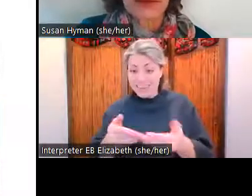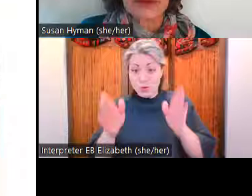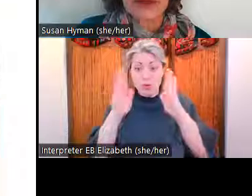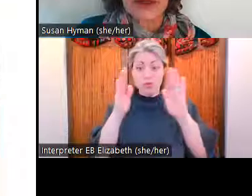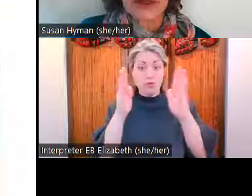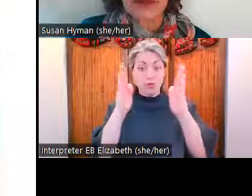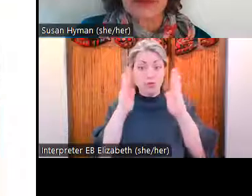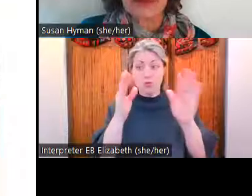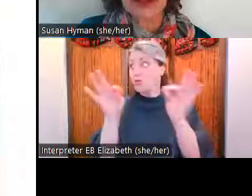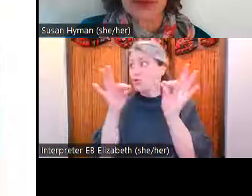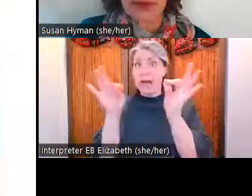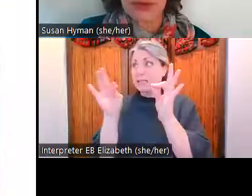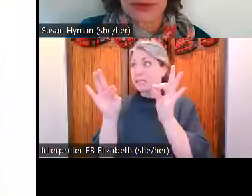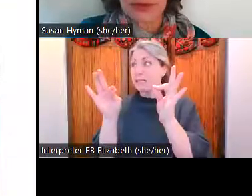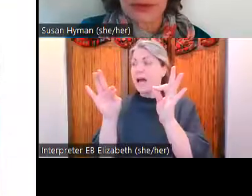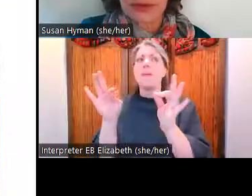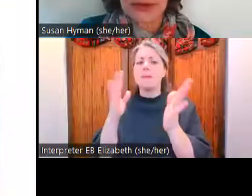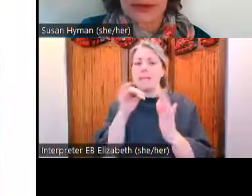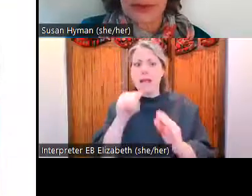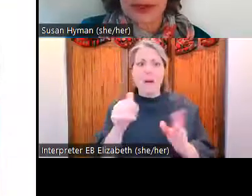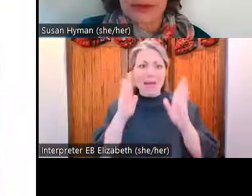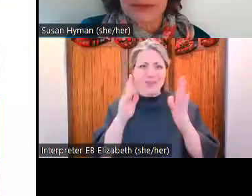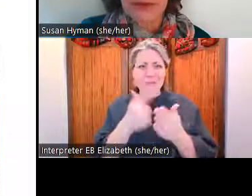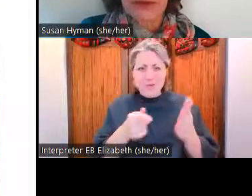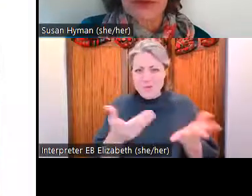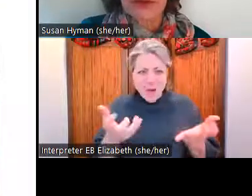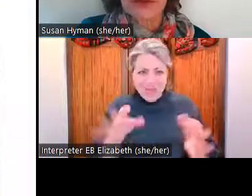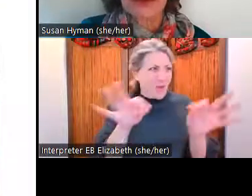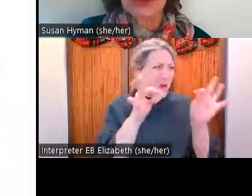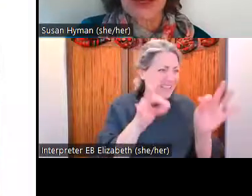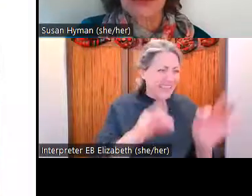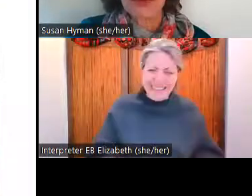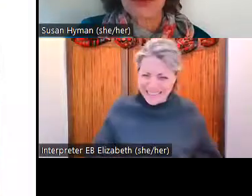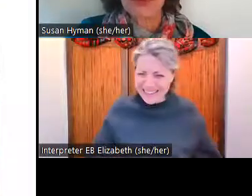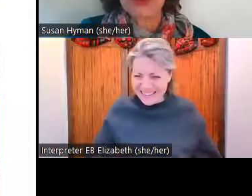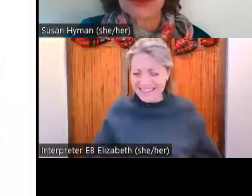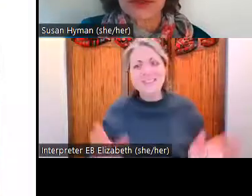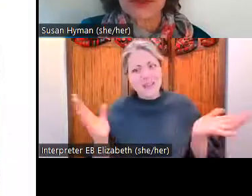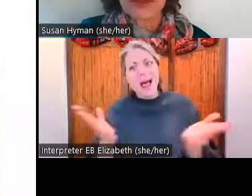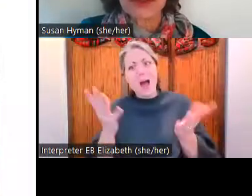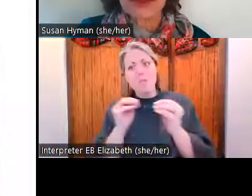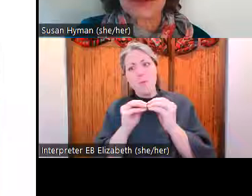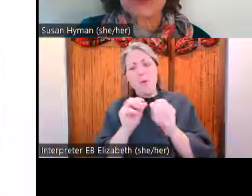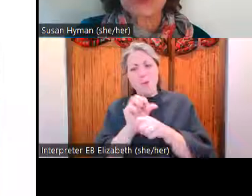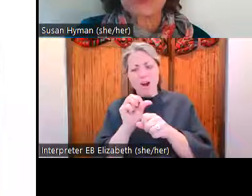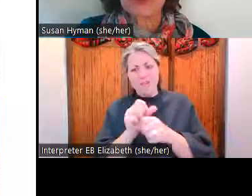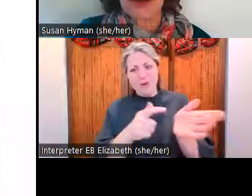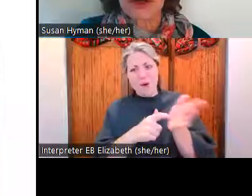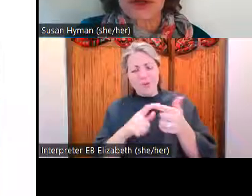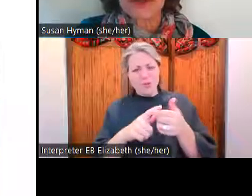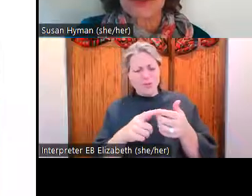not look at what you want them to look at as well. So that there's a lot more work that needs to be done to